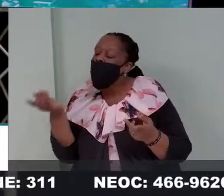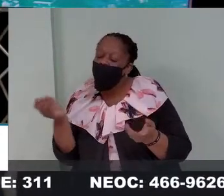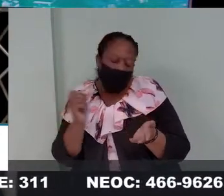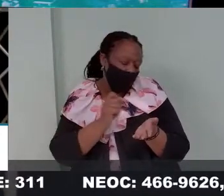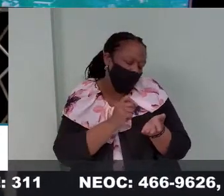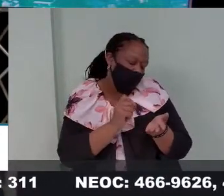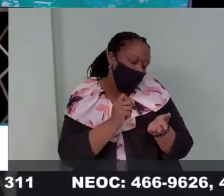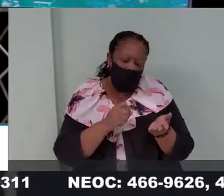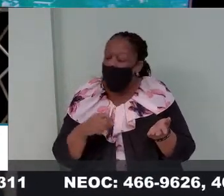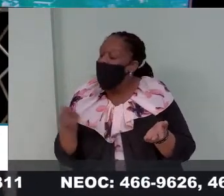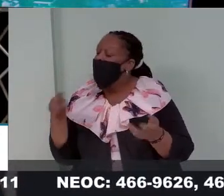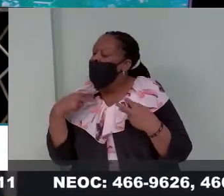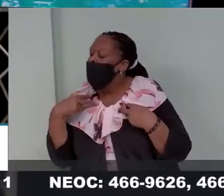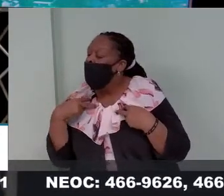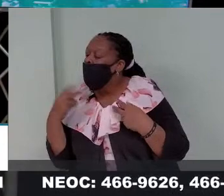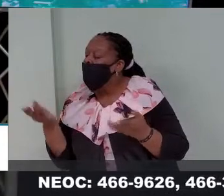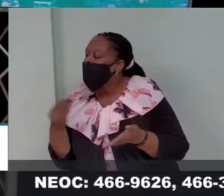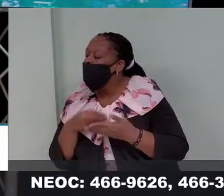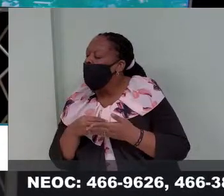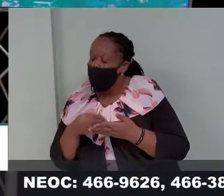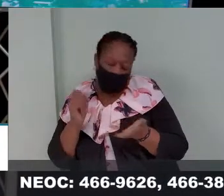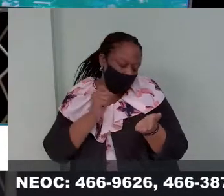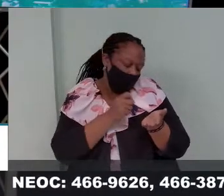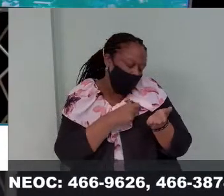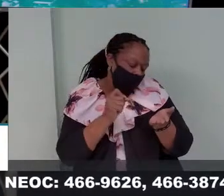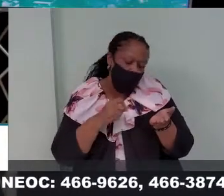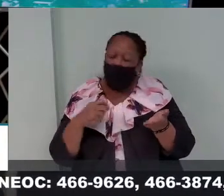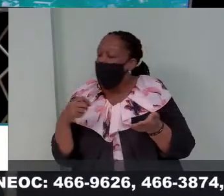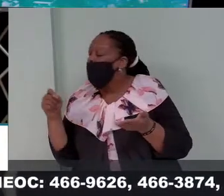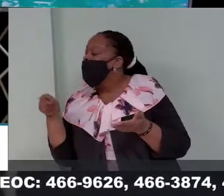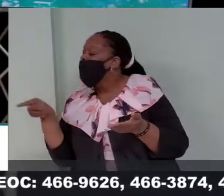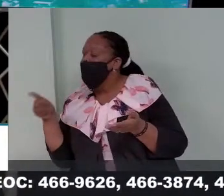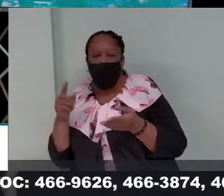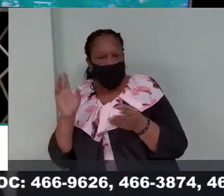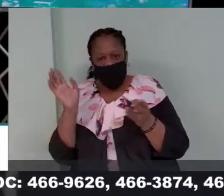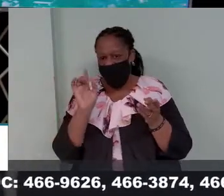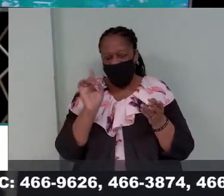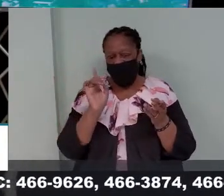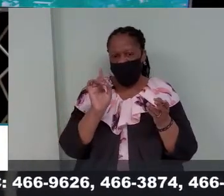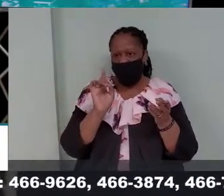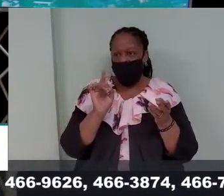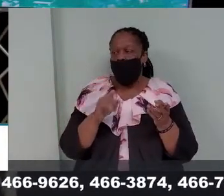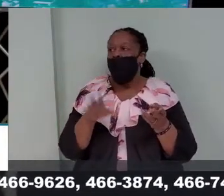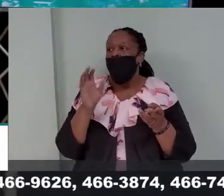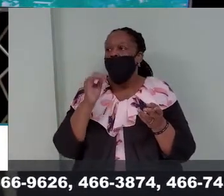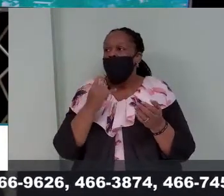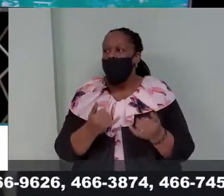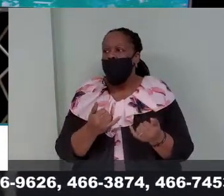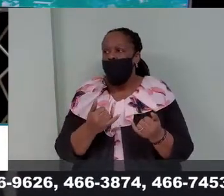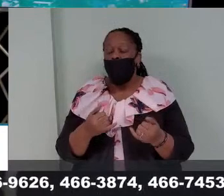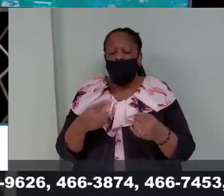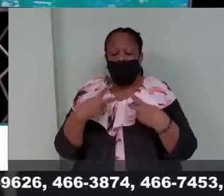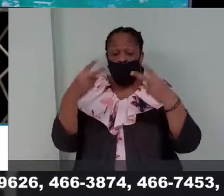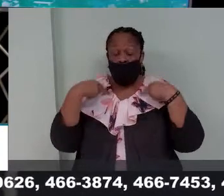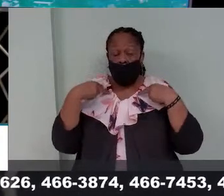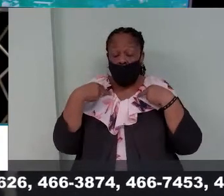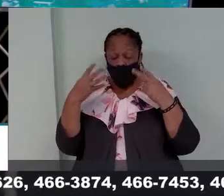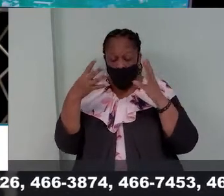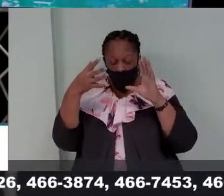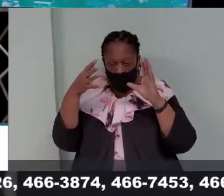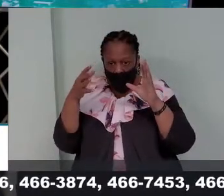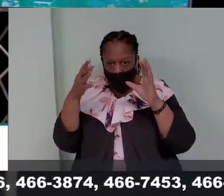booth, and if there's a need for a secondary screening process where your luggage will be screened, then there's a